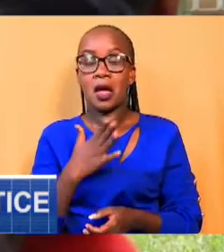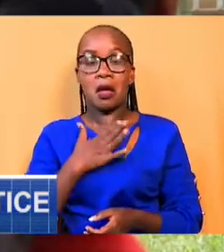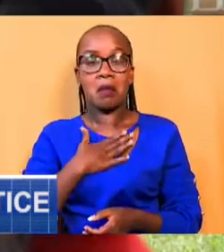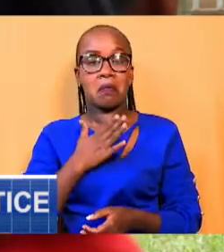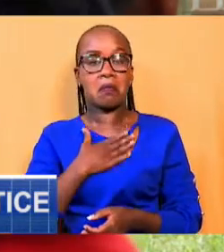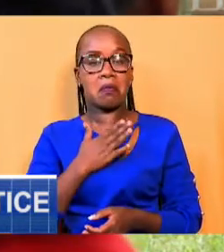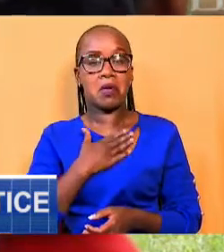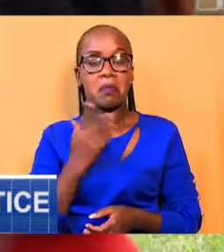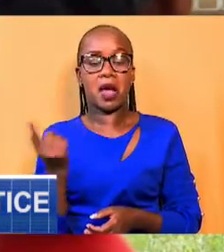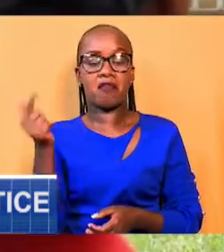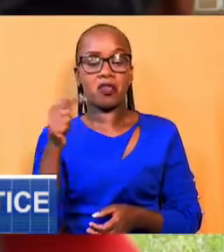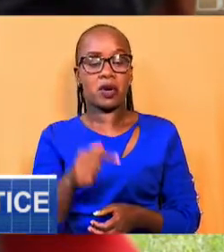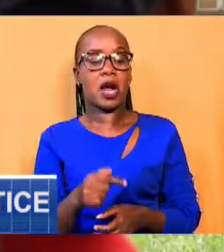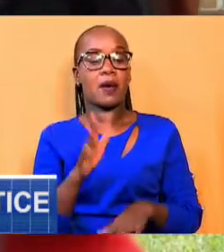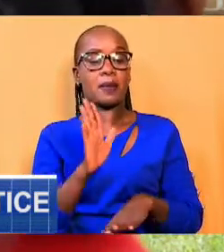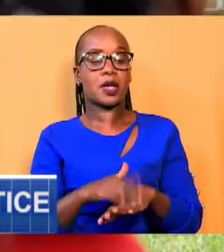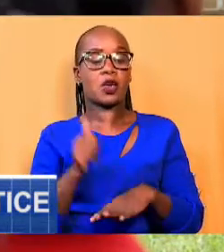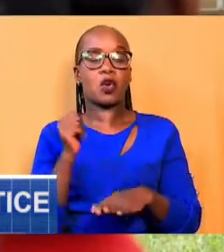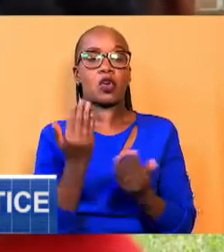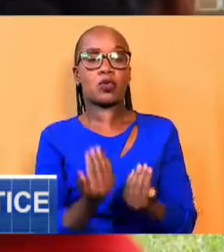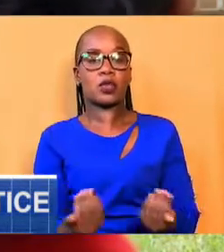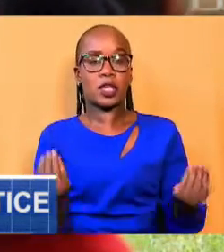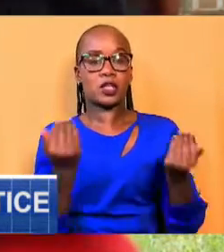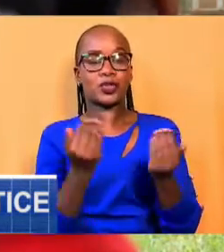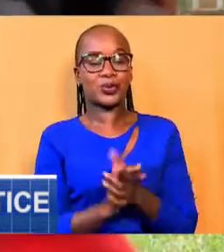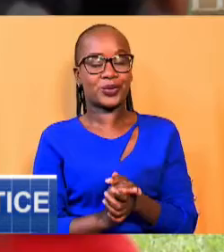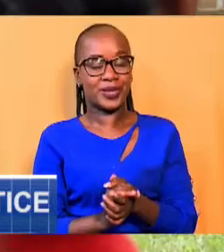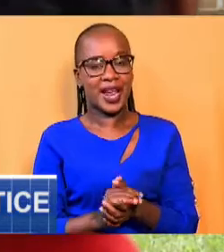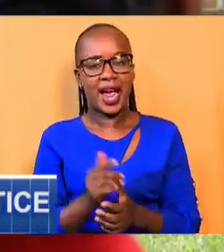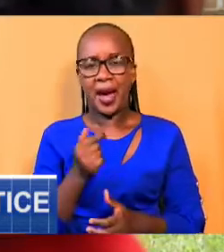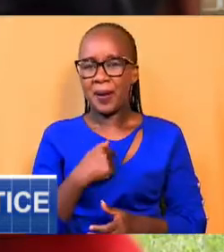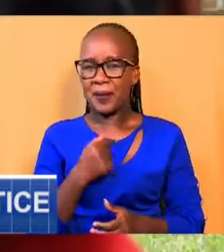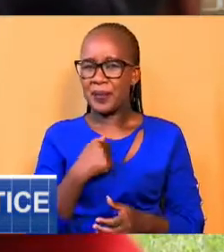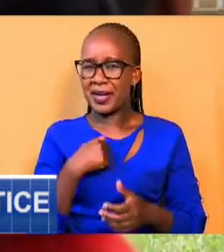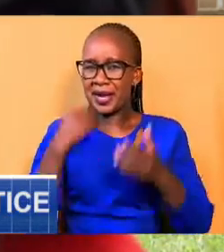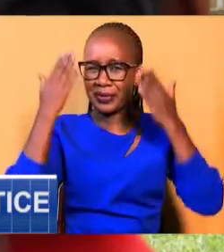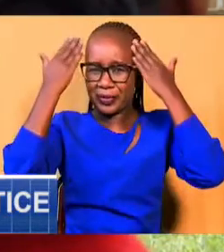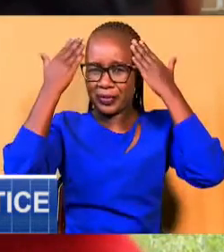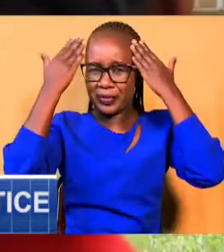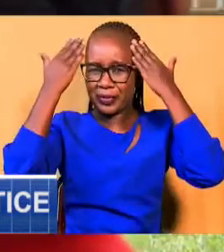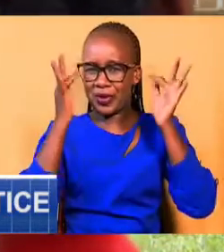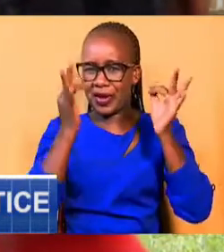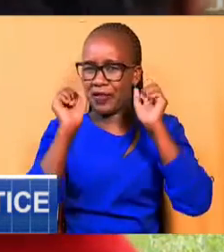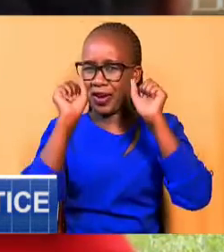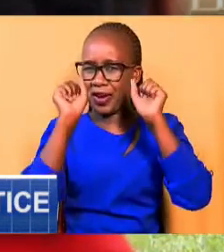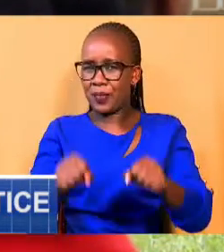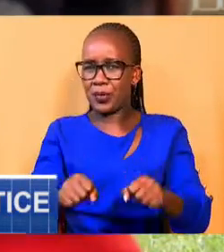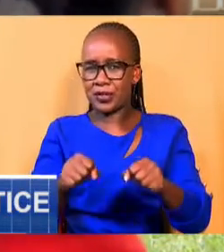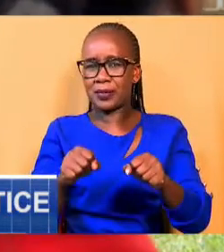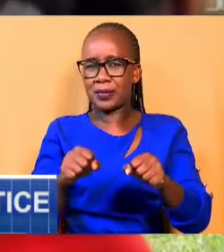Nikawaambia mimi nimekuja, nimeitwa na watoto. Na mimi hata sijui kama mtoto